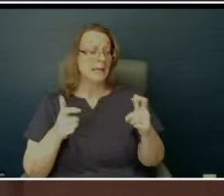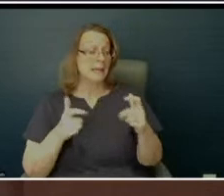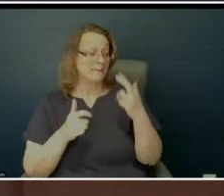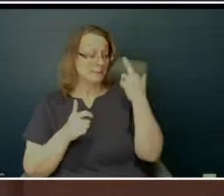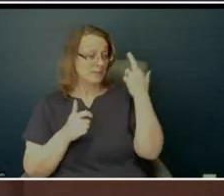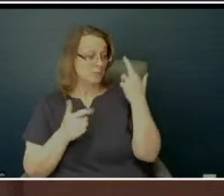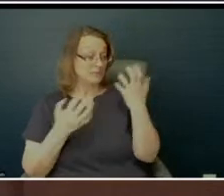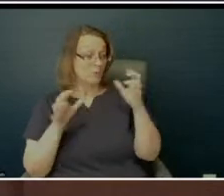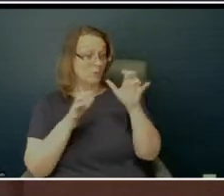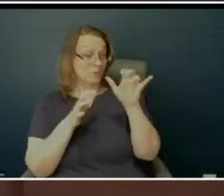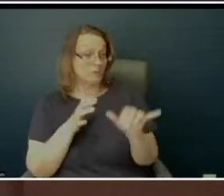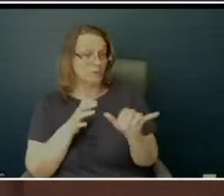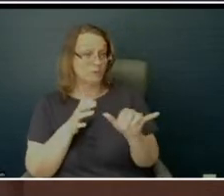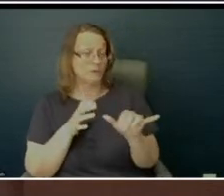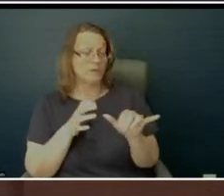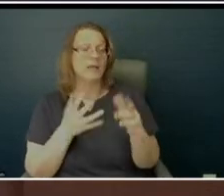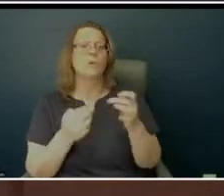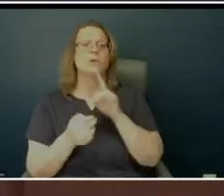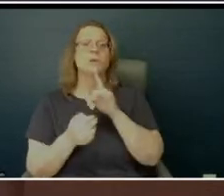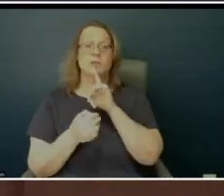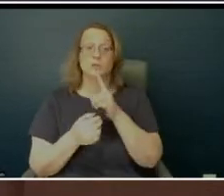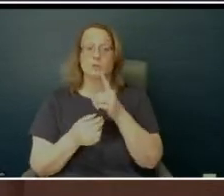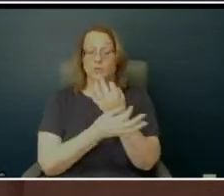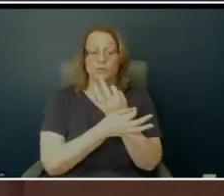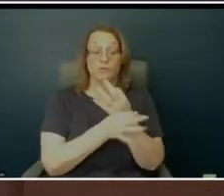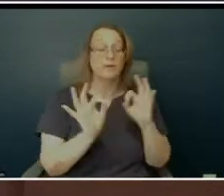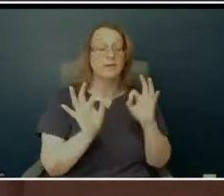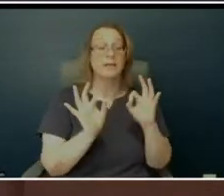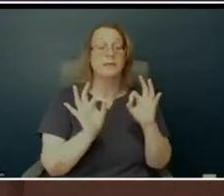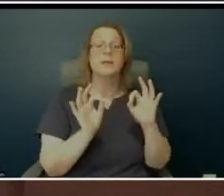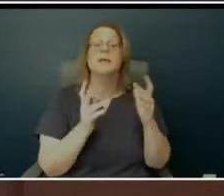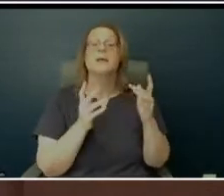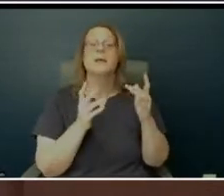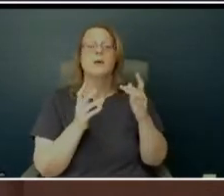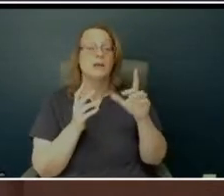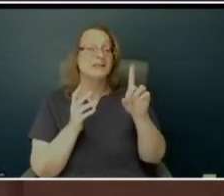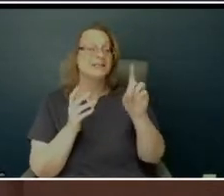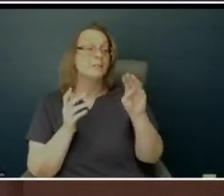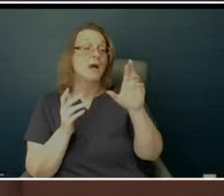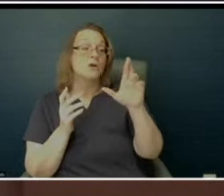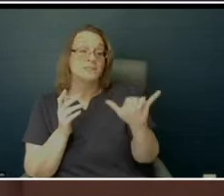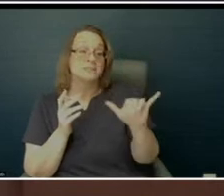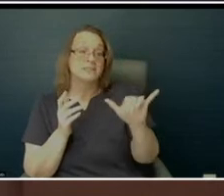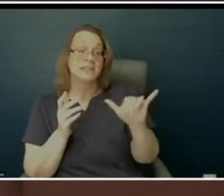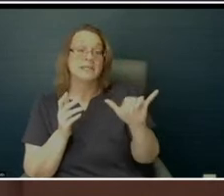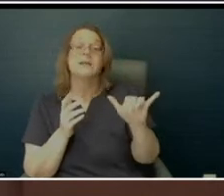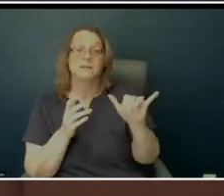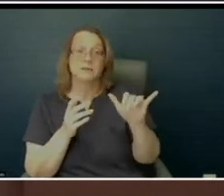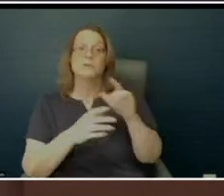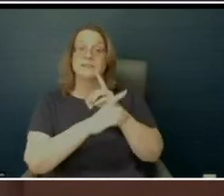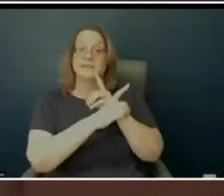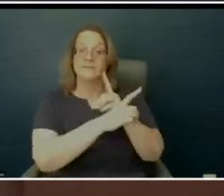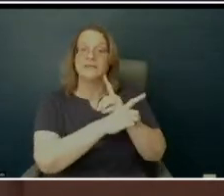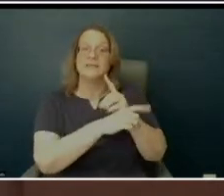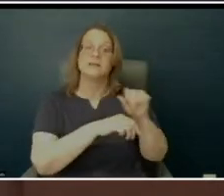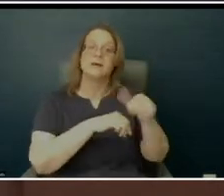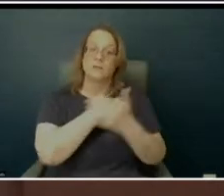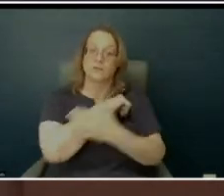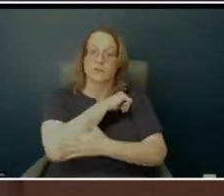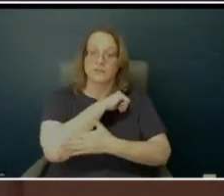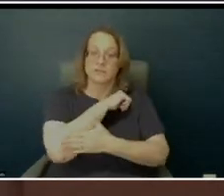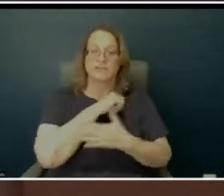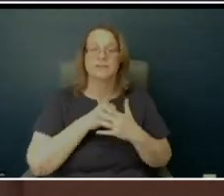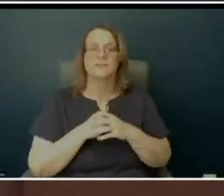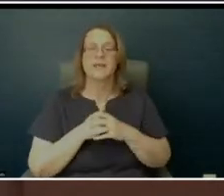to ensure freedom and democracy were defended overseas. I remember making a commitment out loud a few times